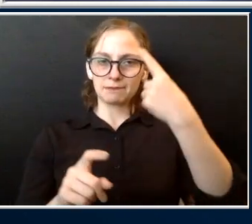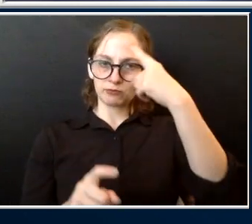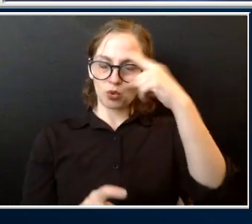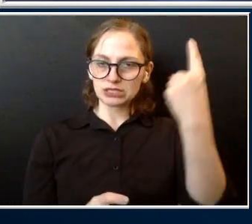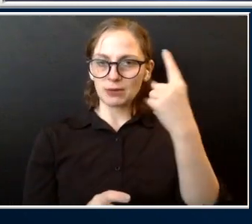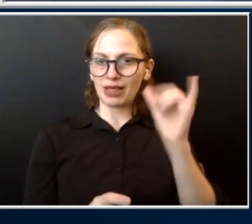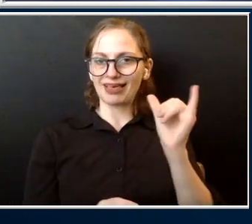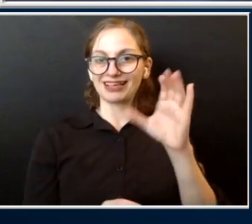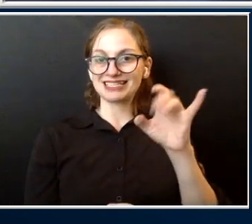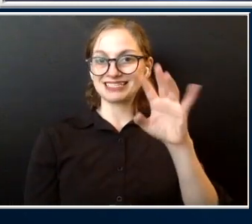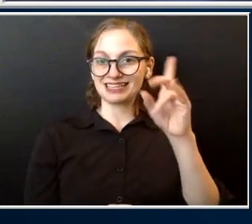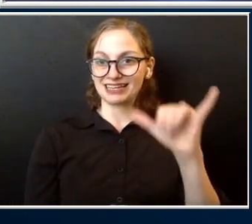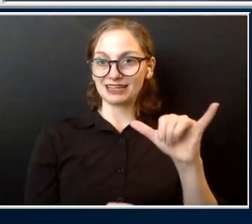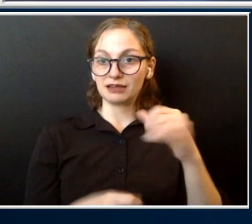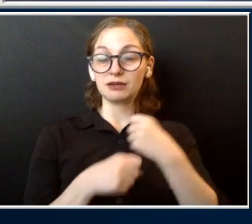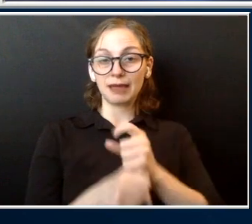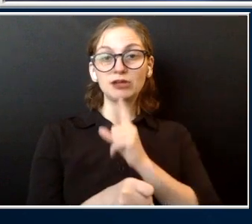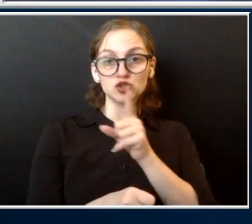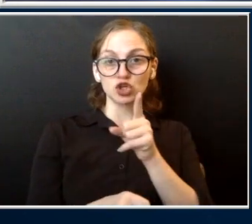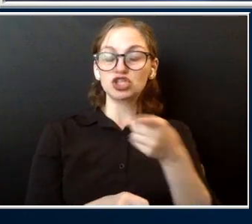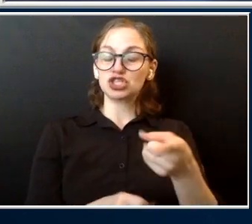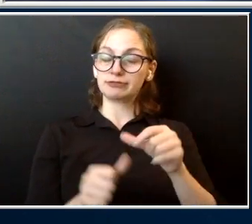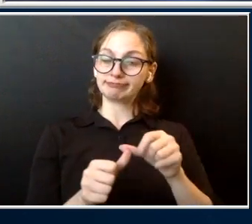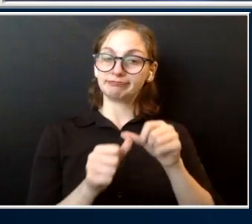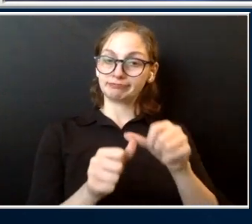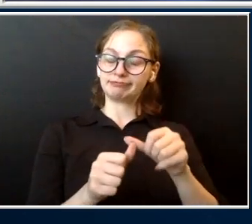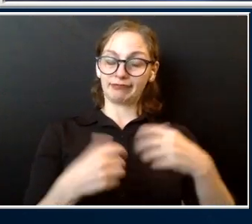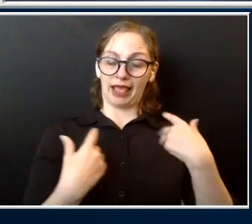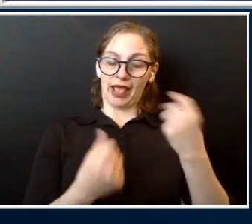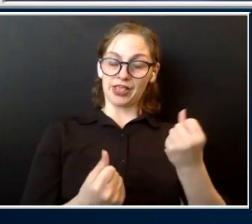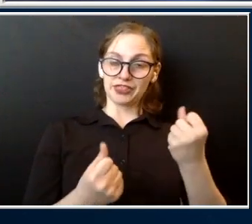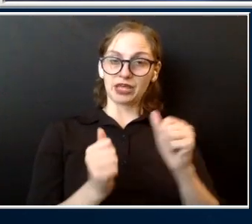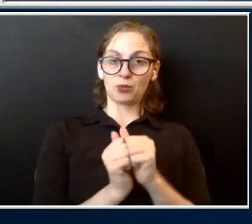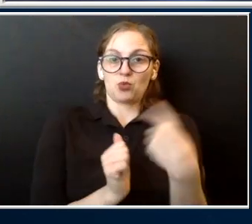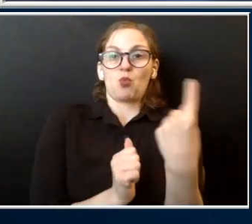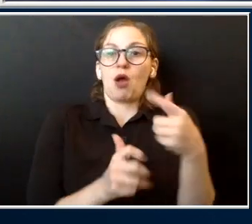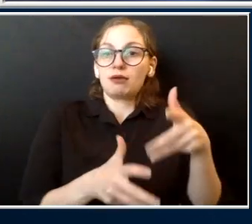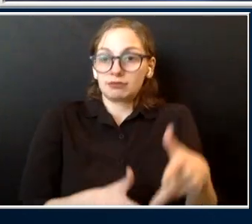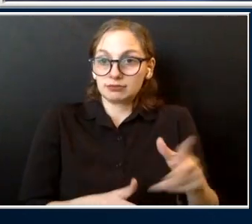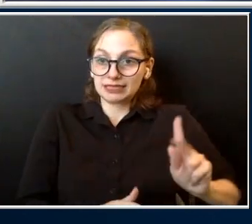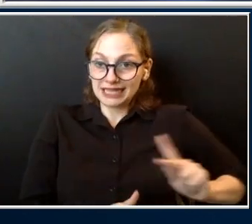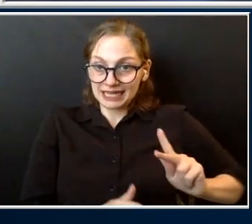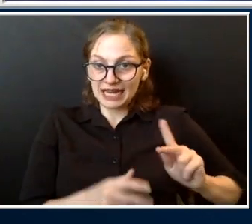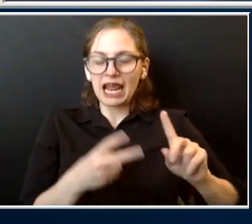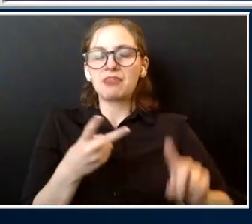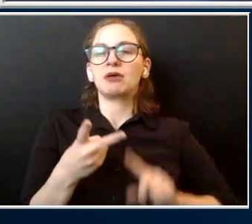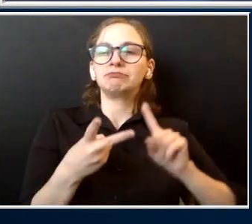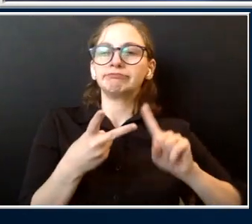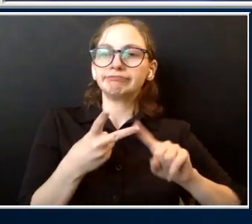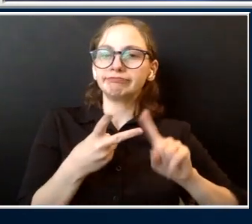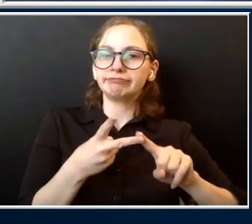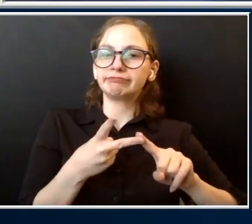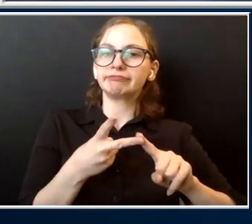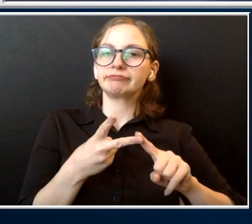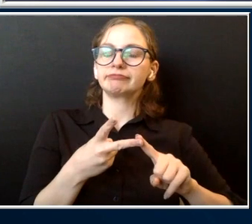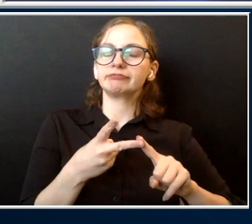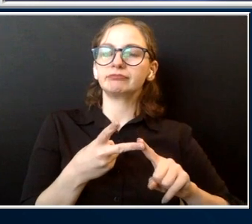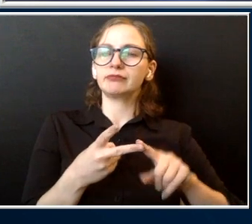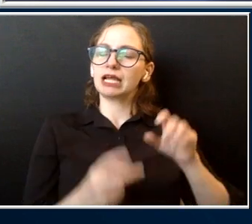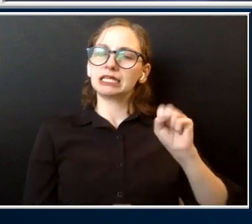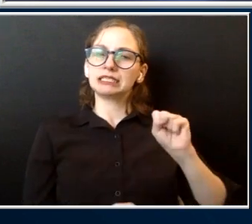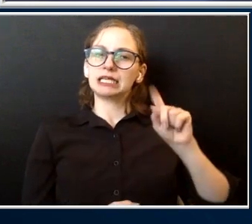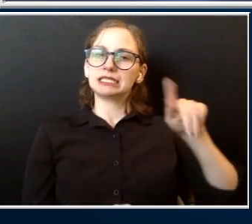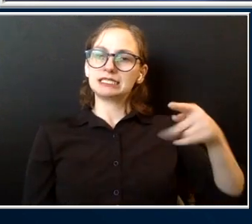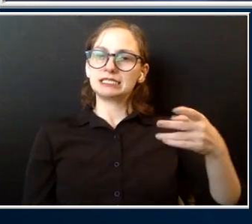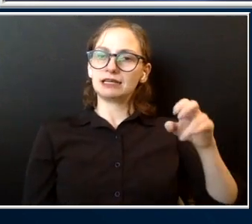life with 1 kidney? And then part 2 of his question is, and then would Steve need to take antiviral